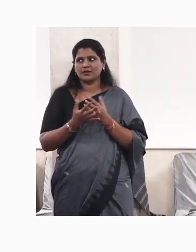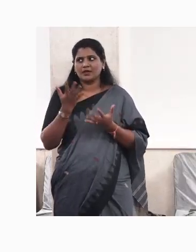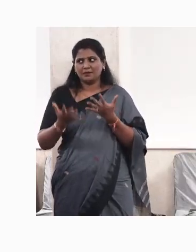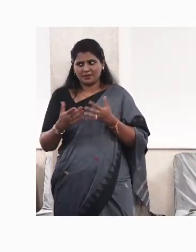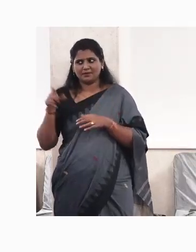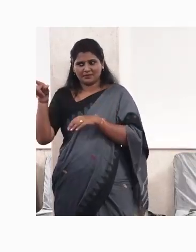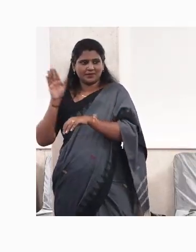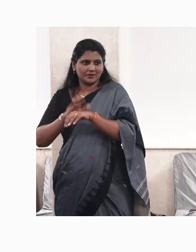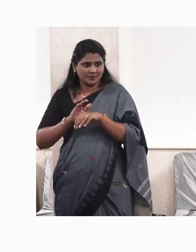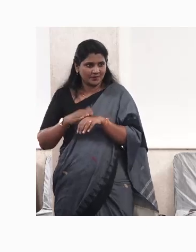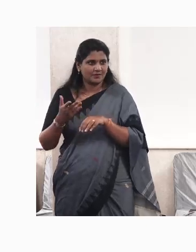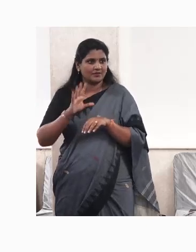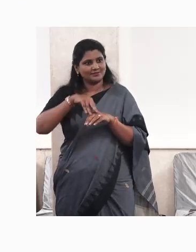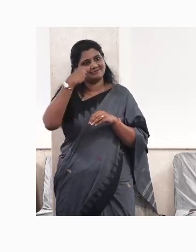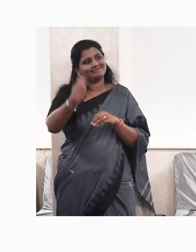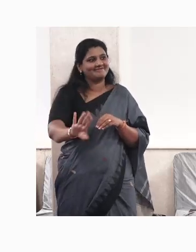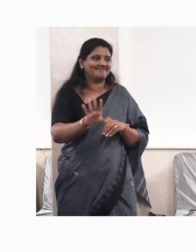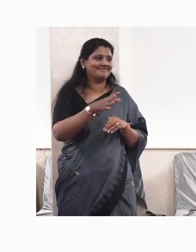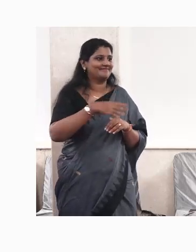you will call, so she left.